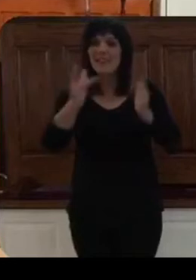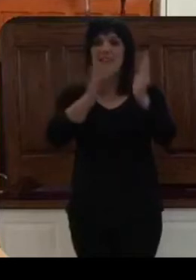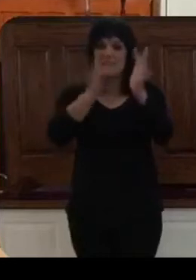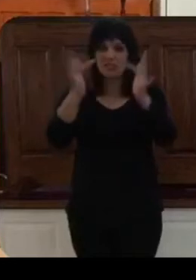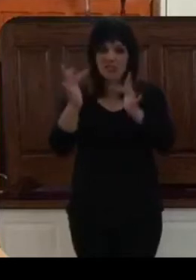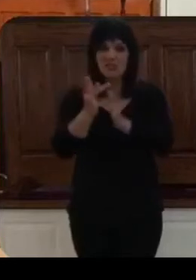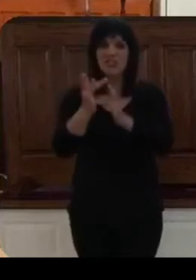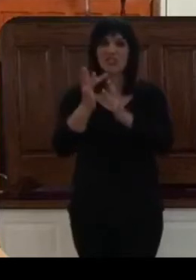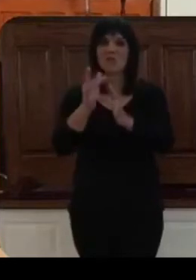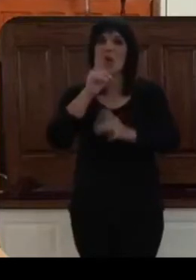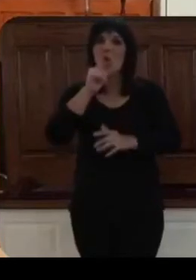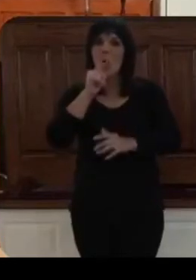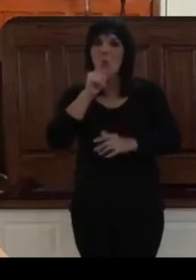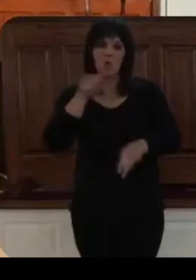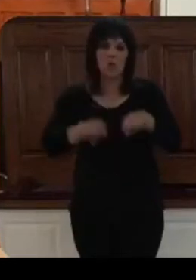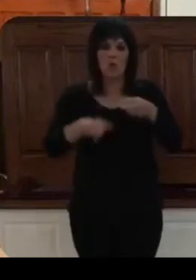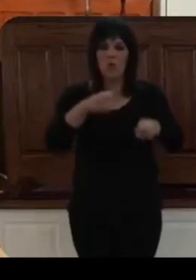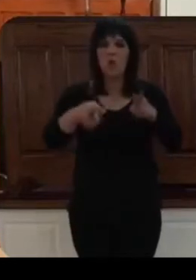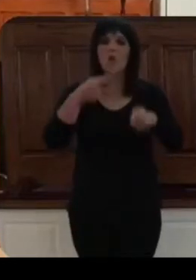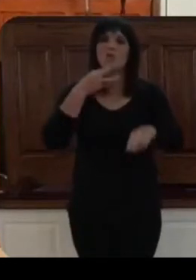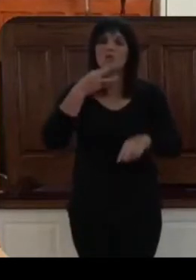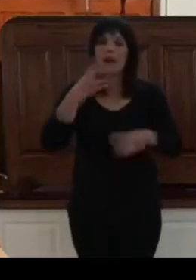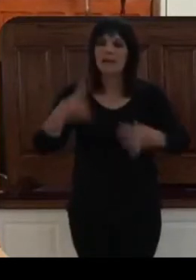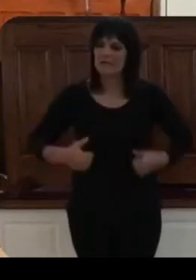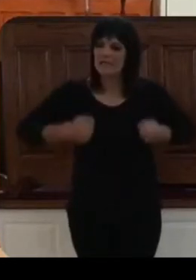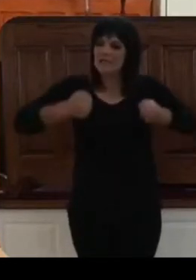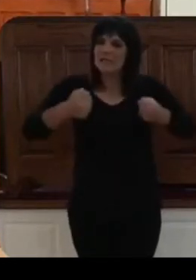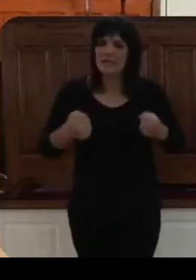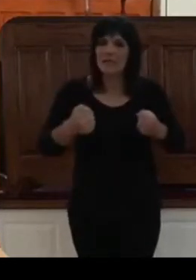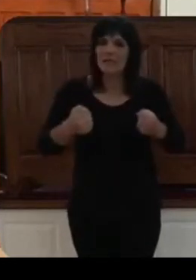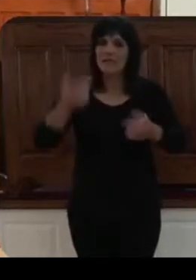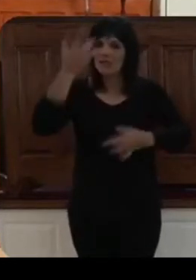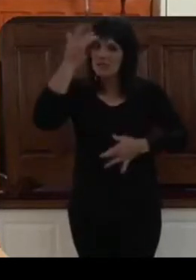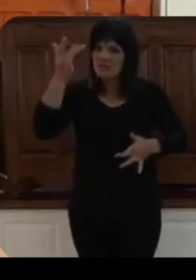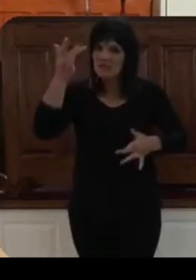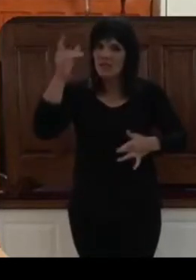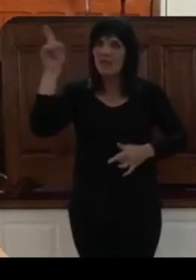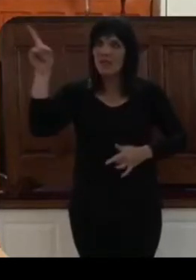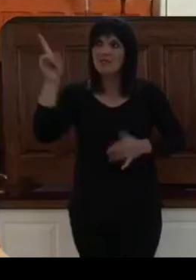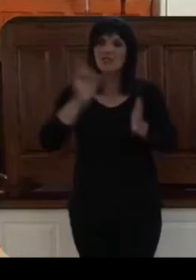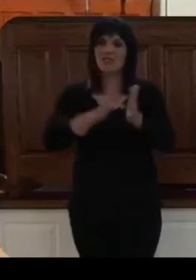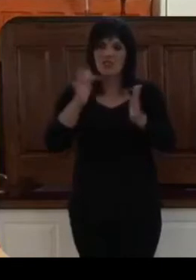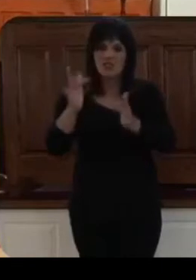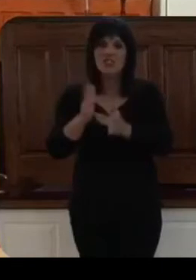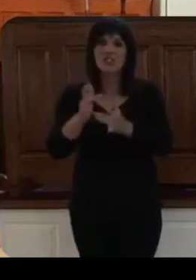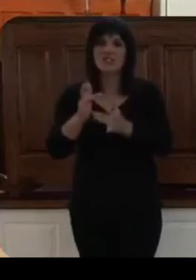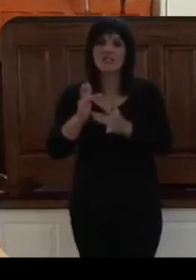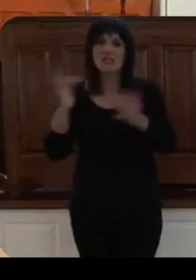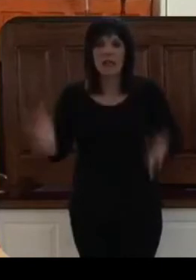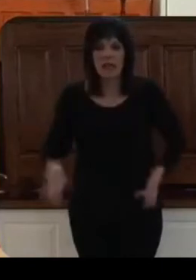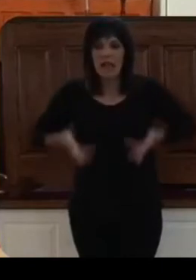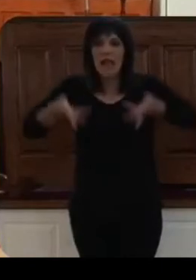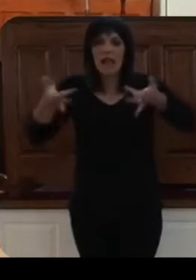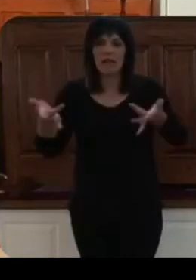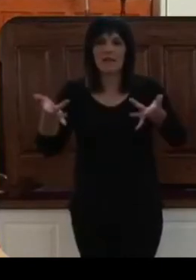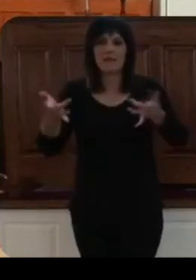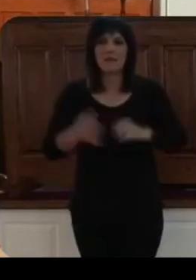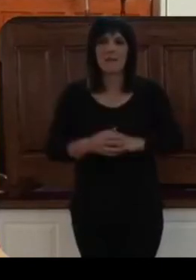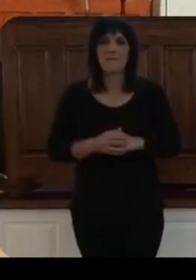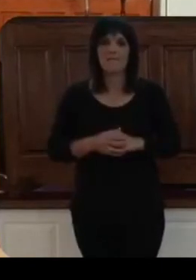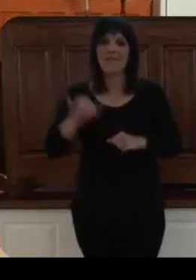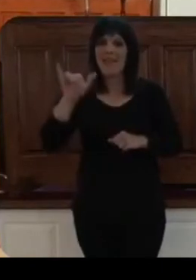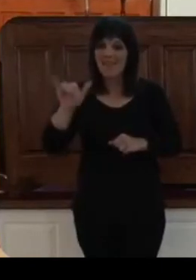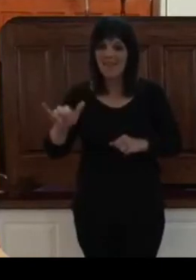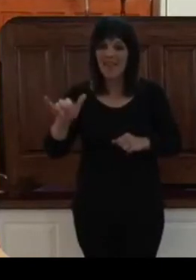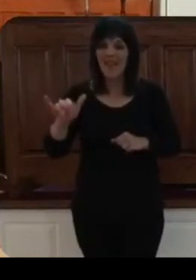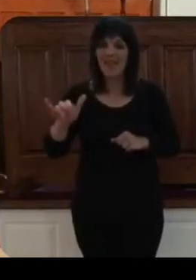on water. This is the guy we saw heal the sick and raise the dead. This is Jesus. He fulfills these. So that's what Paul is doing in every city. So